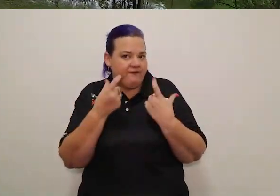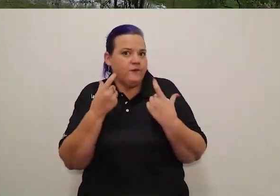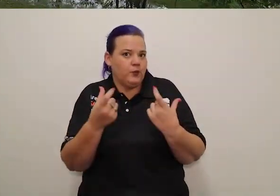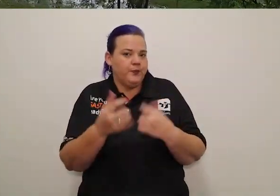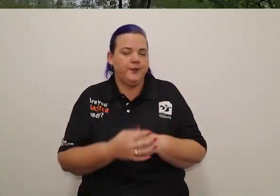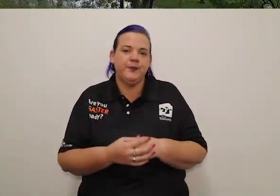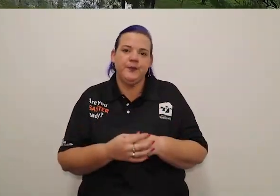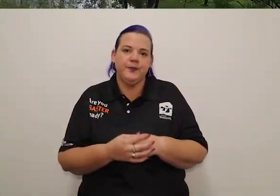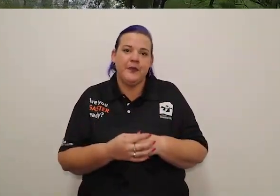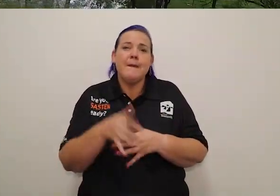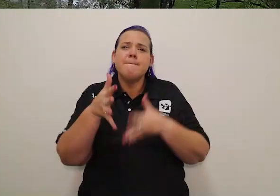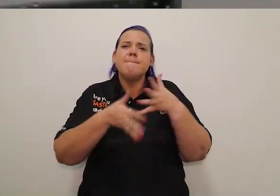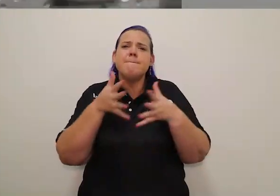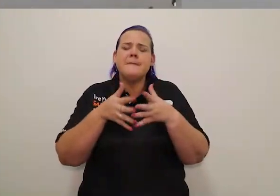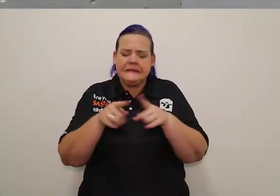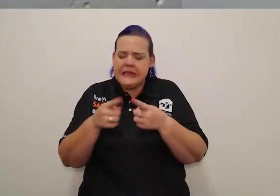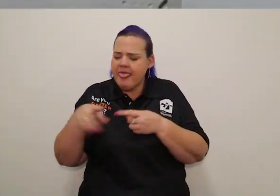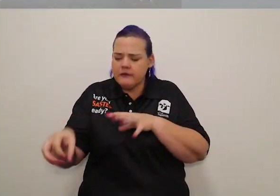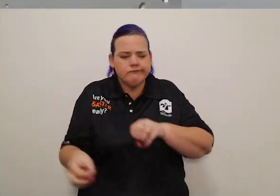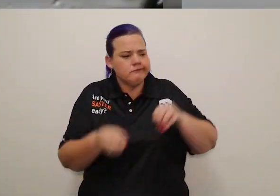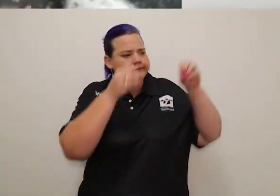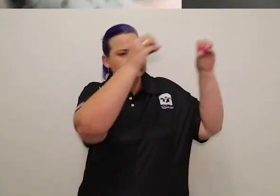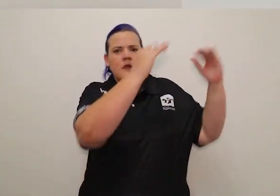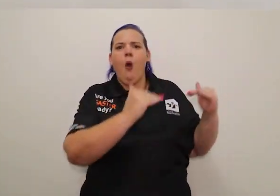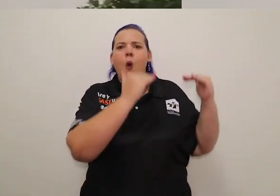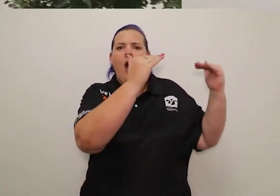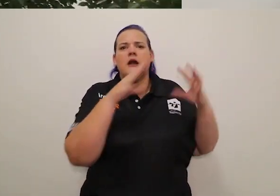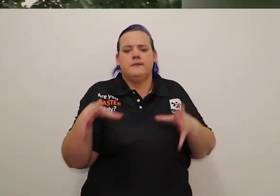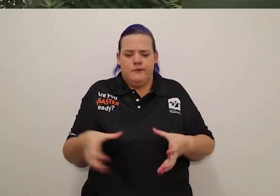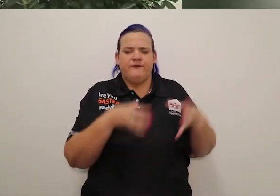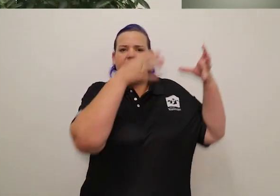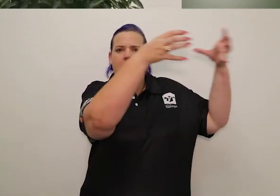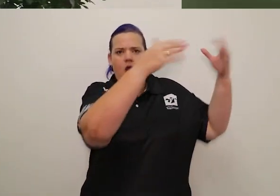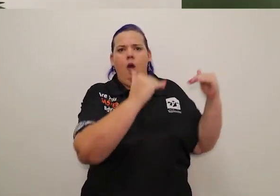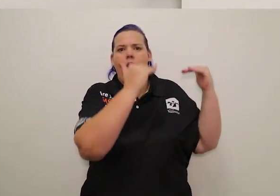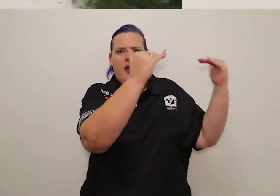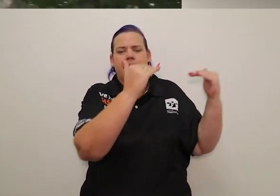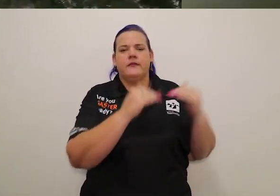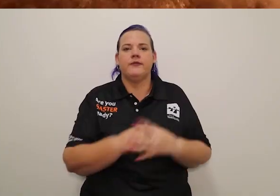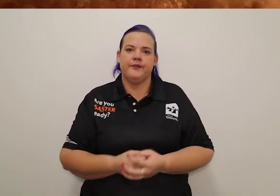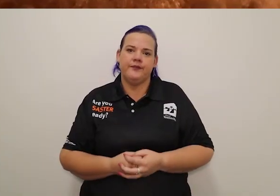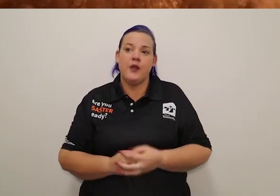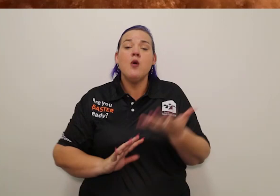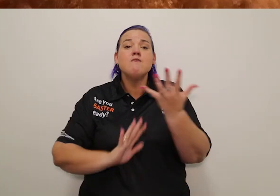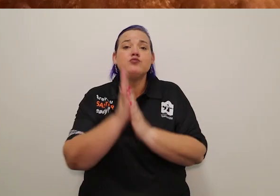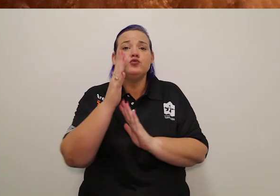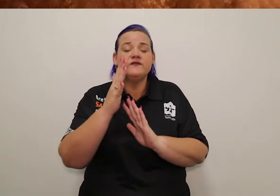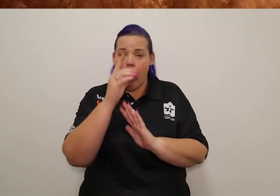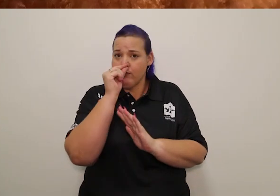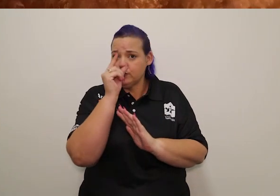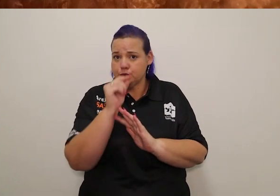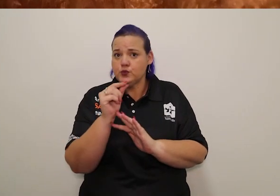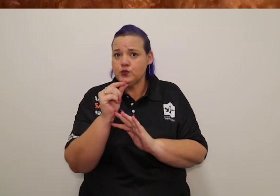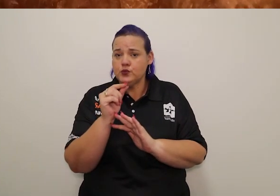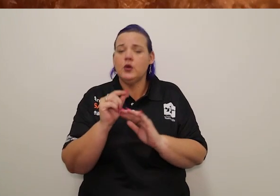to take extra precaution. This means moving items to higher ground where possible. Every year, bushfires